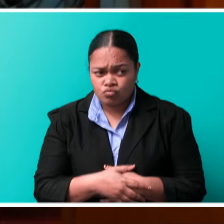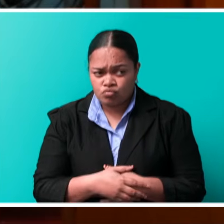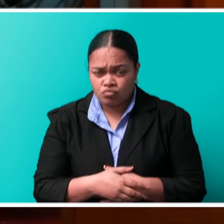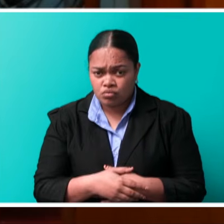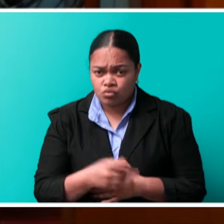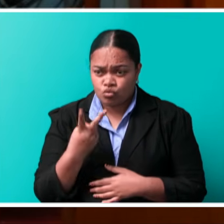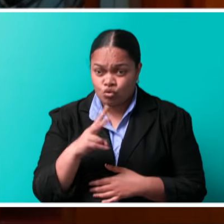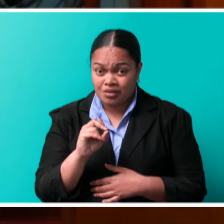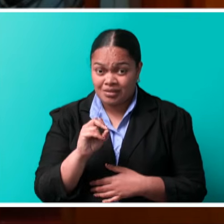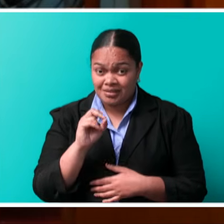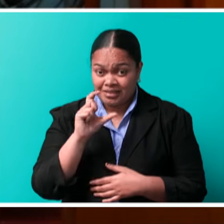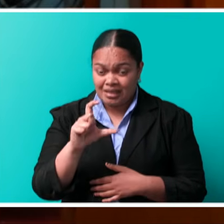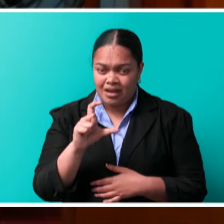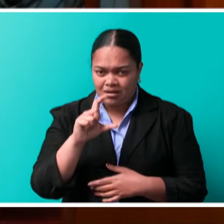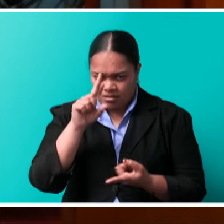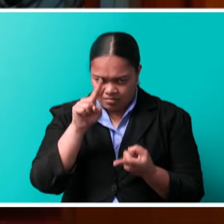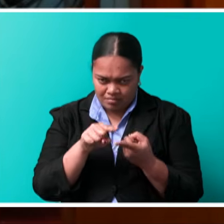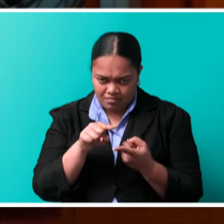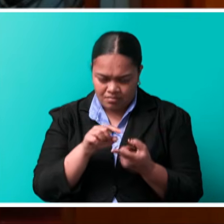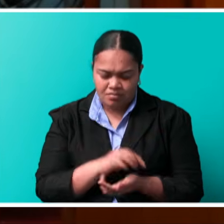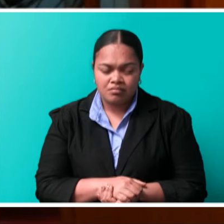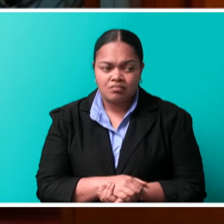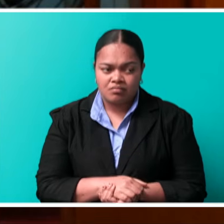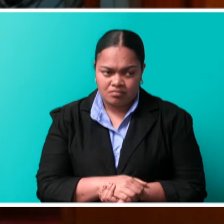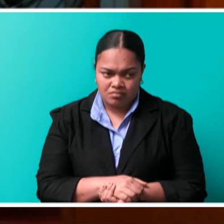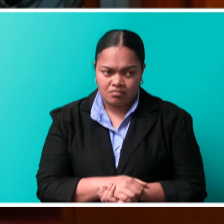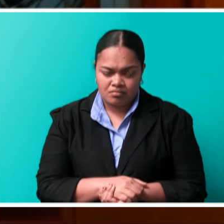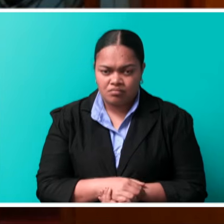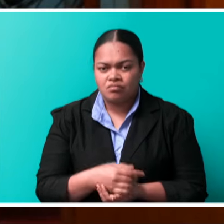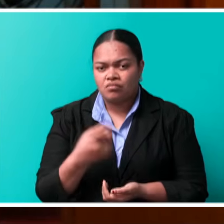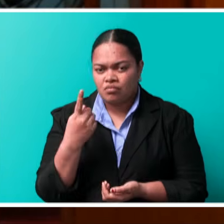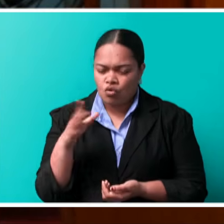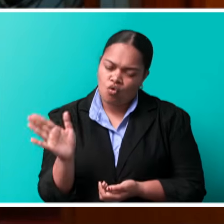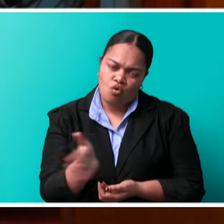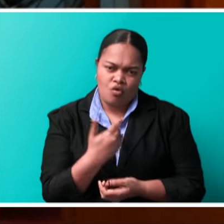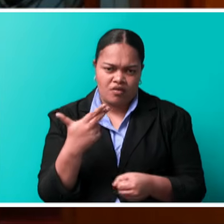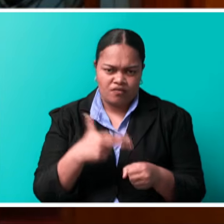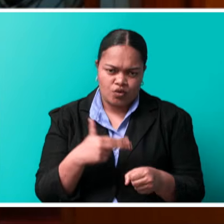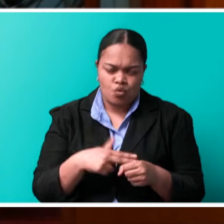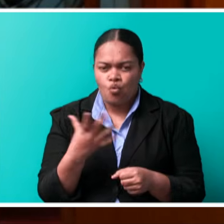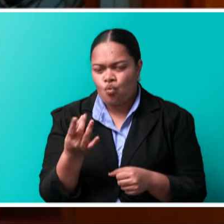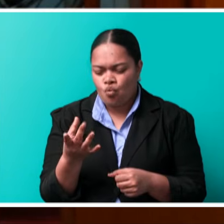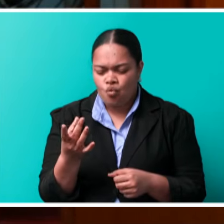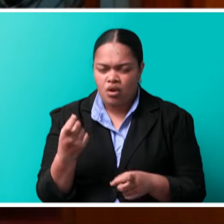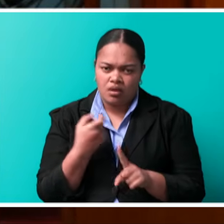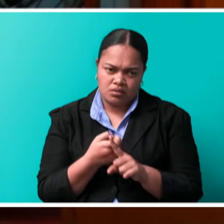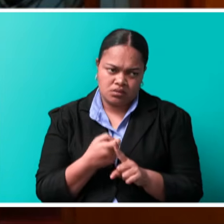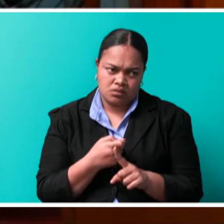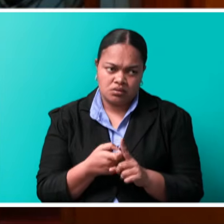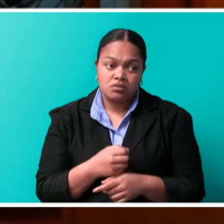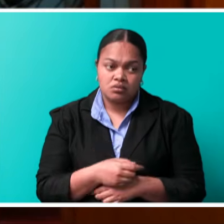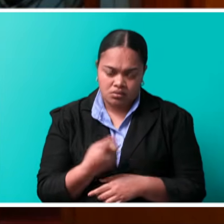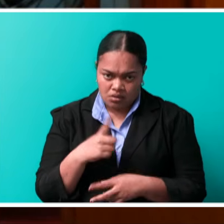liter reduction on diesel and a 12 cent per liter reduction on heavy fuel oil. This supports